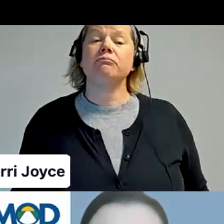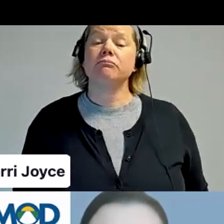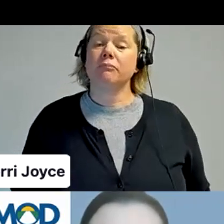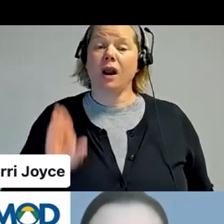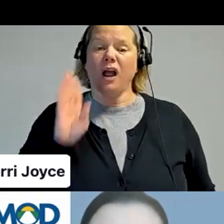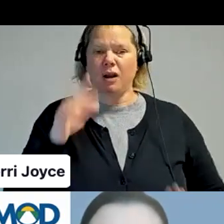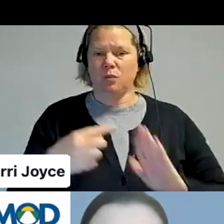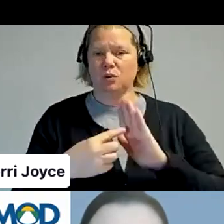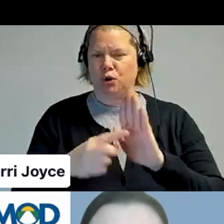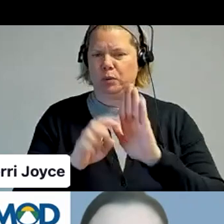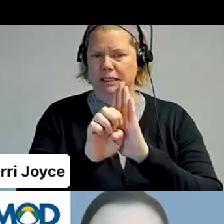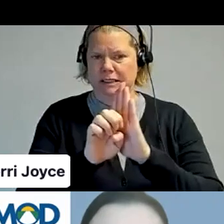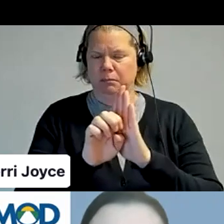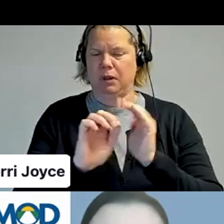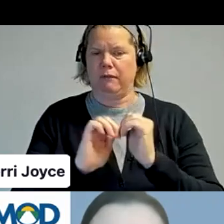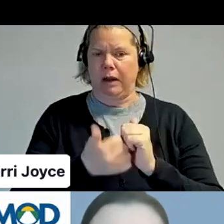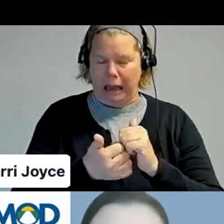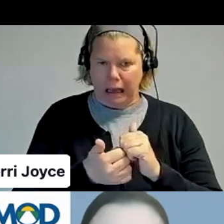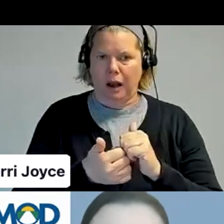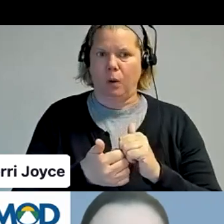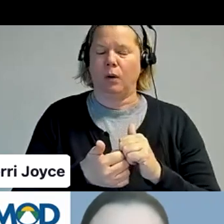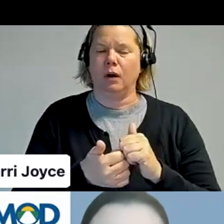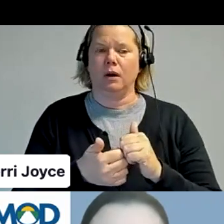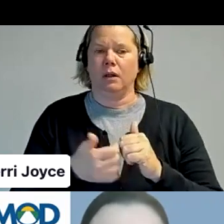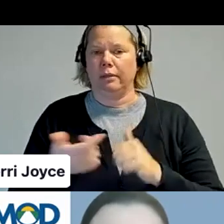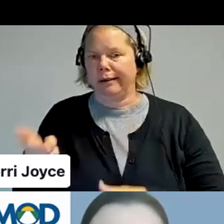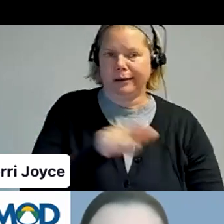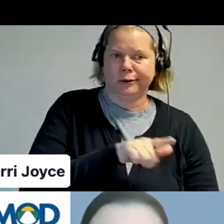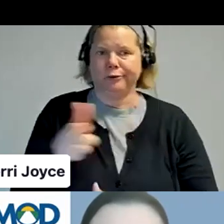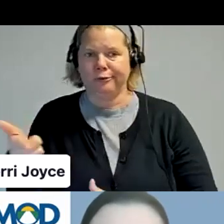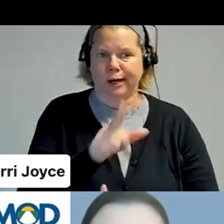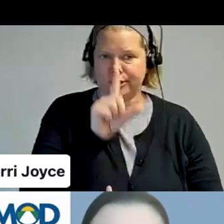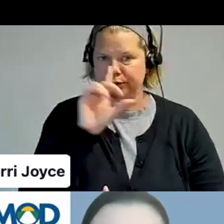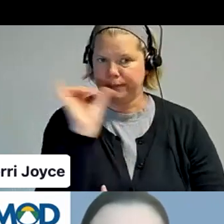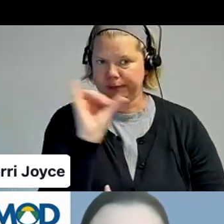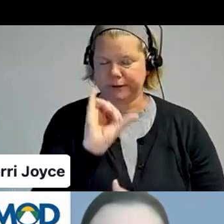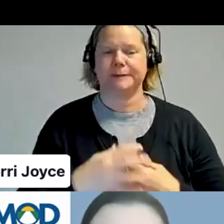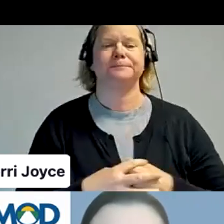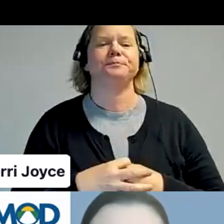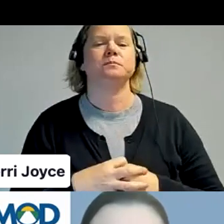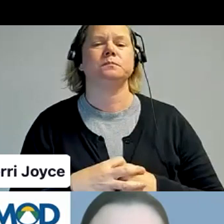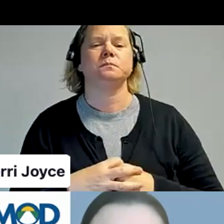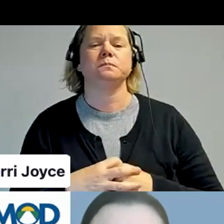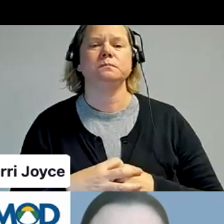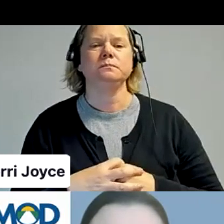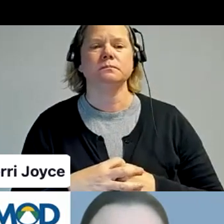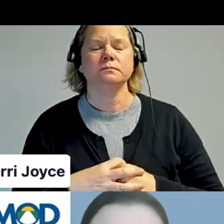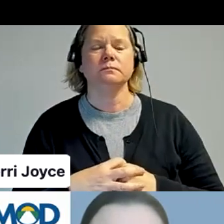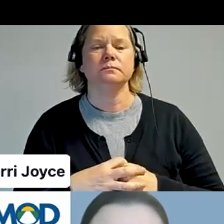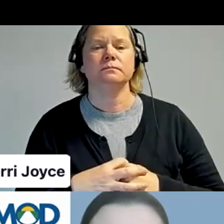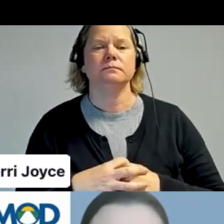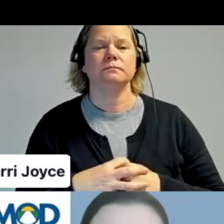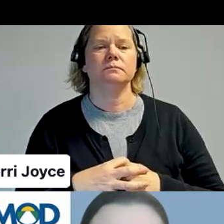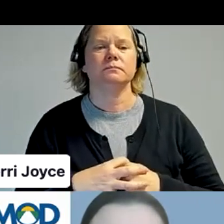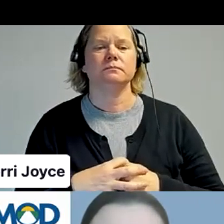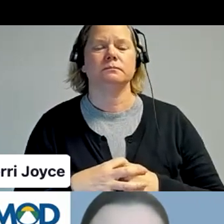interaction could go in a moment, but first I want to point a few things out about asking the two questions.